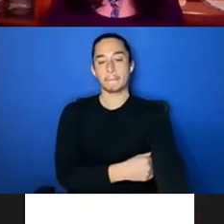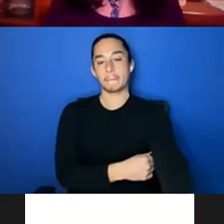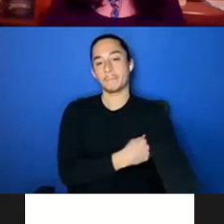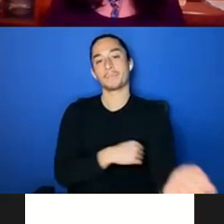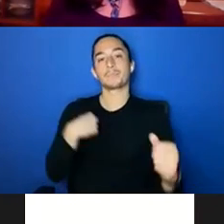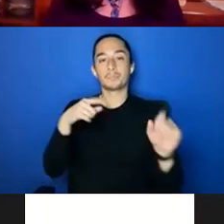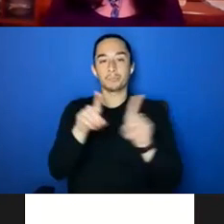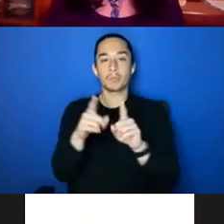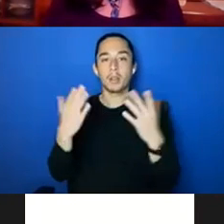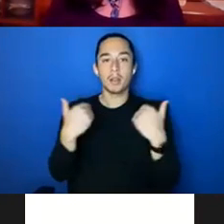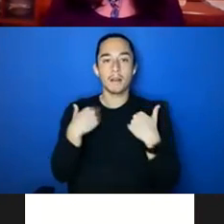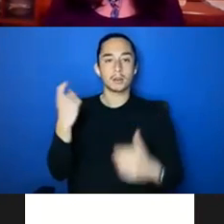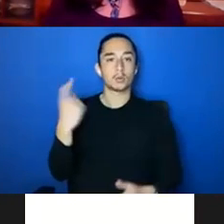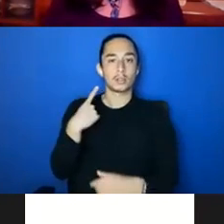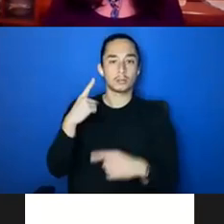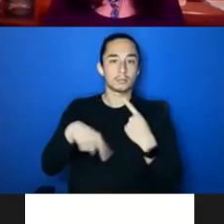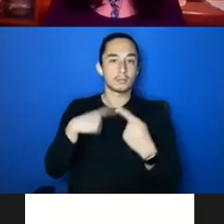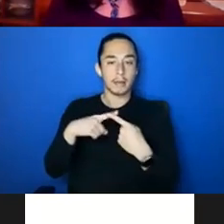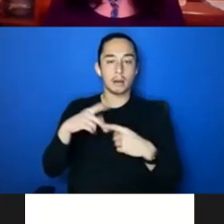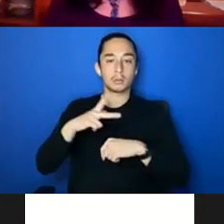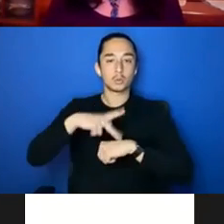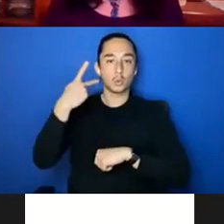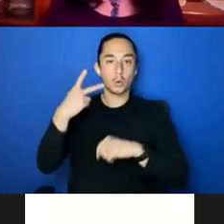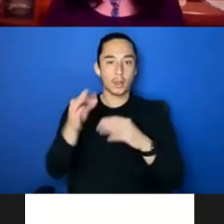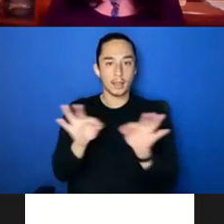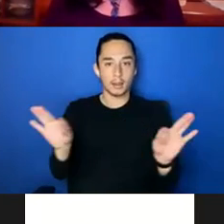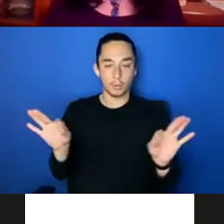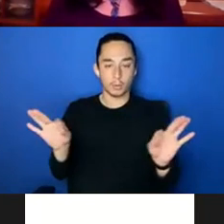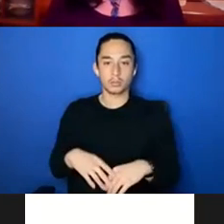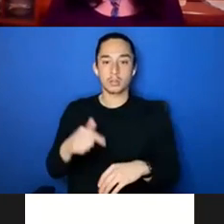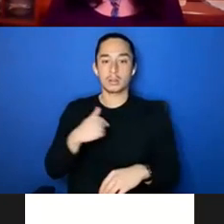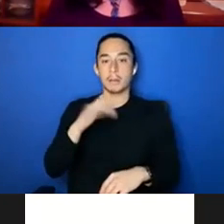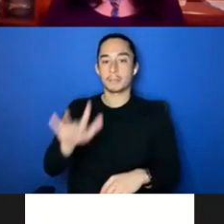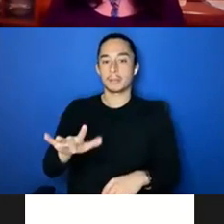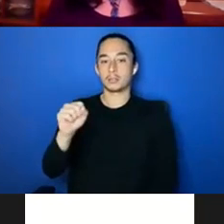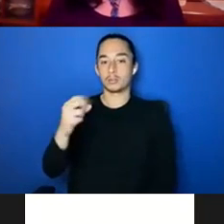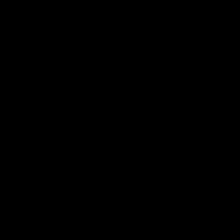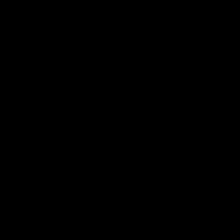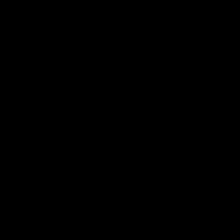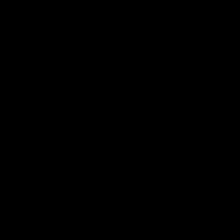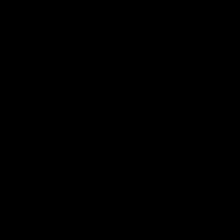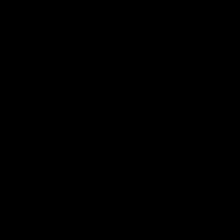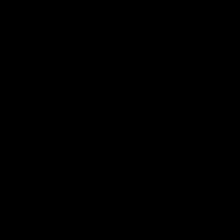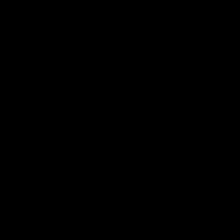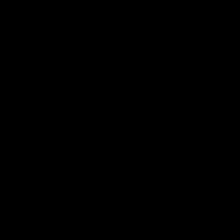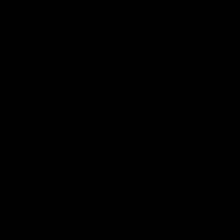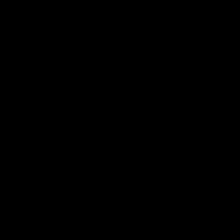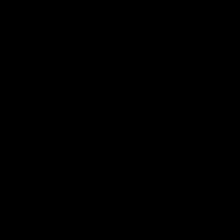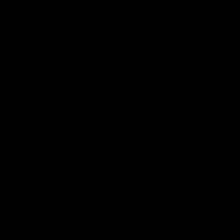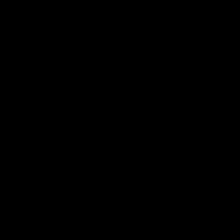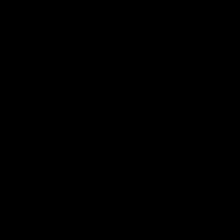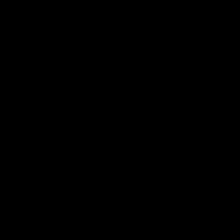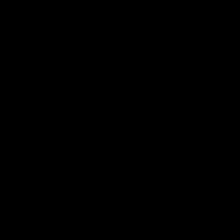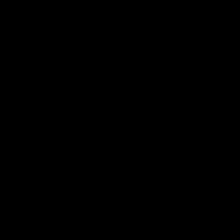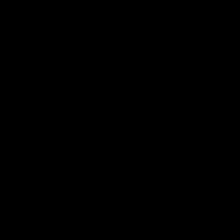was a question specifically about dual language. And so I'm hitting a share button really quick. So this is what's currently available at